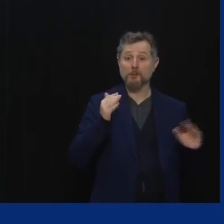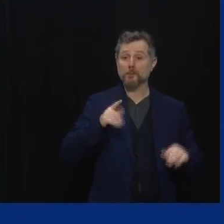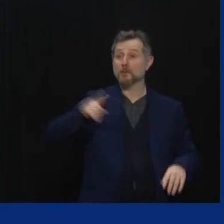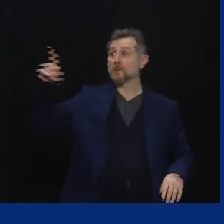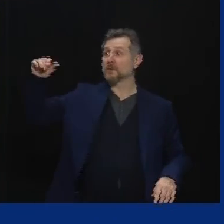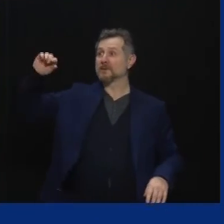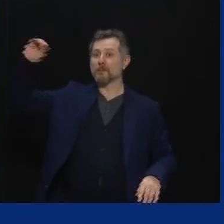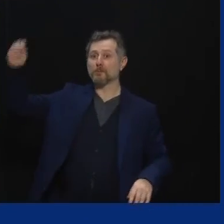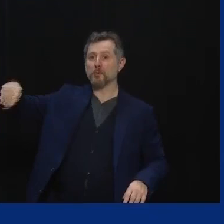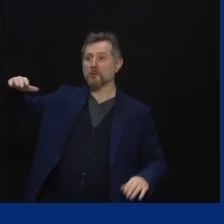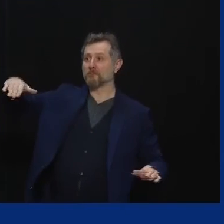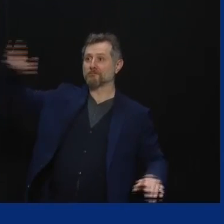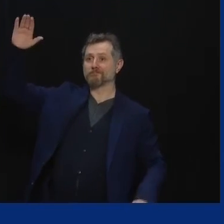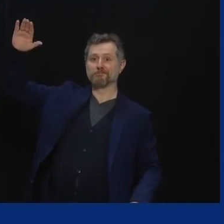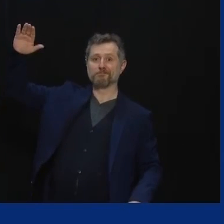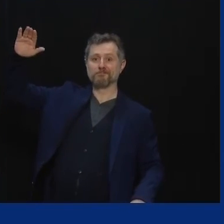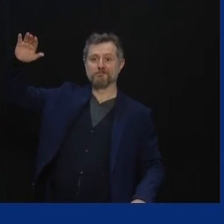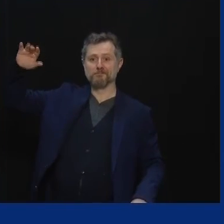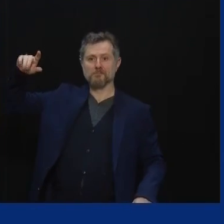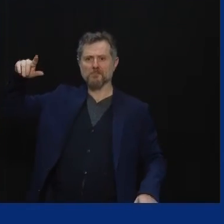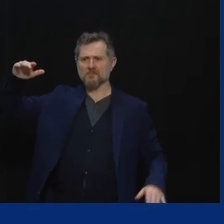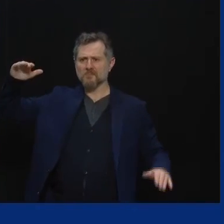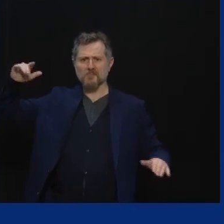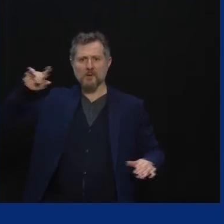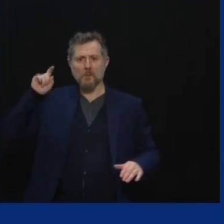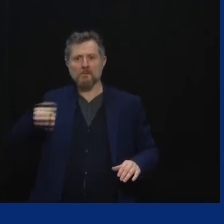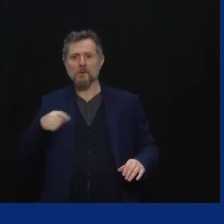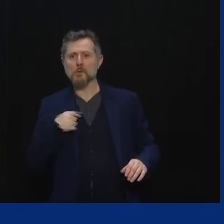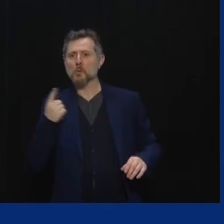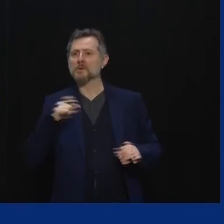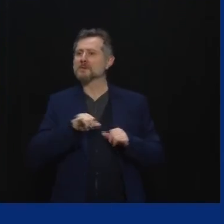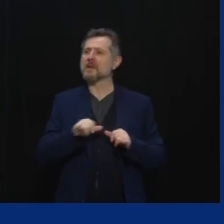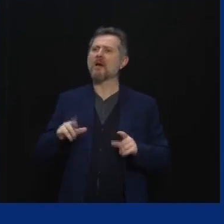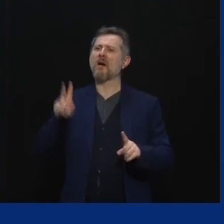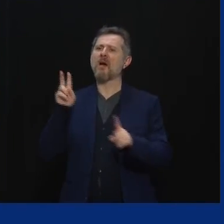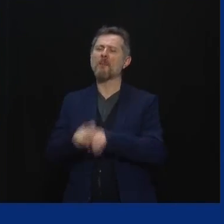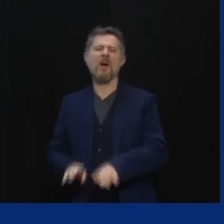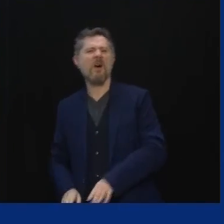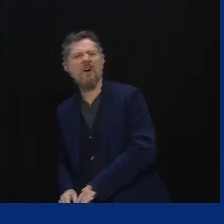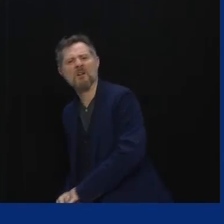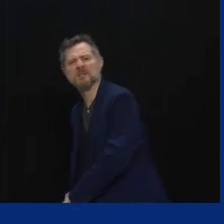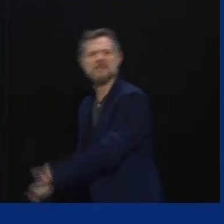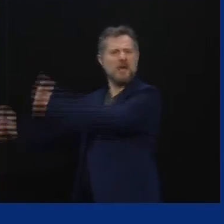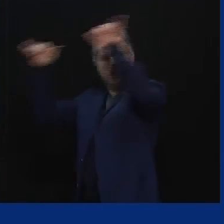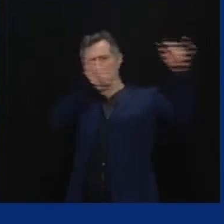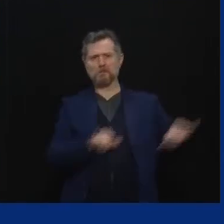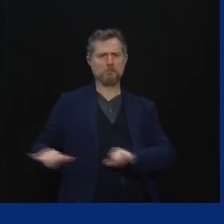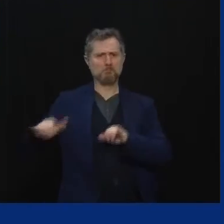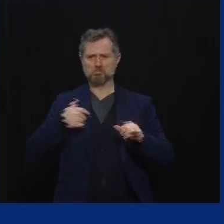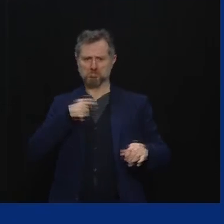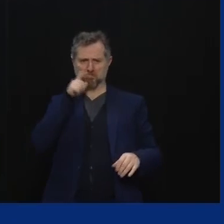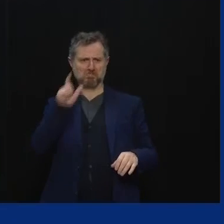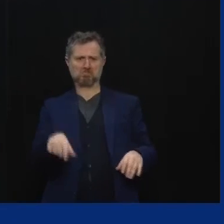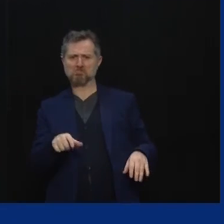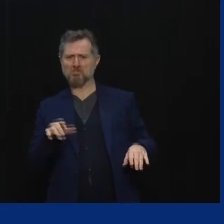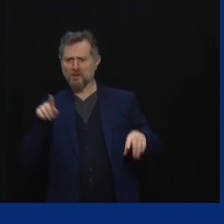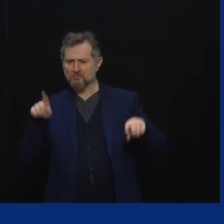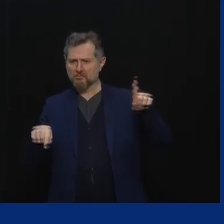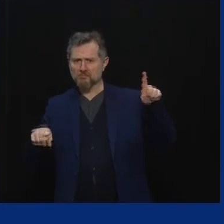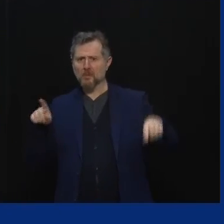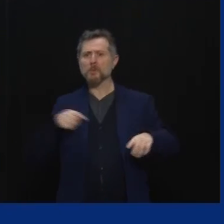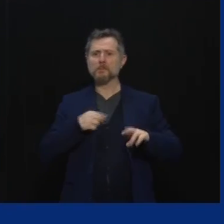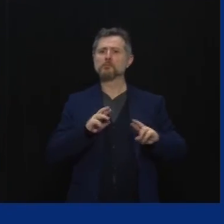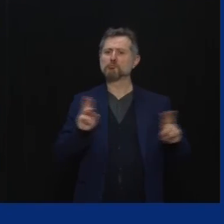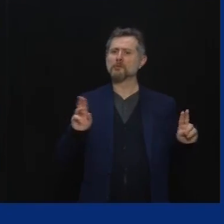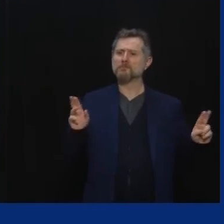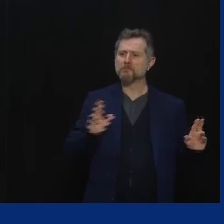rate. We don't need that one-size-fits-all approach, but I'm prepared to make everything statewide if